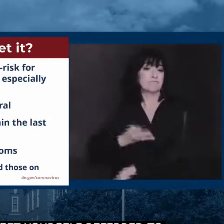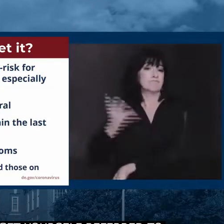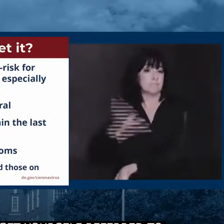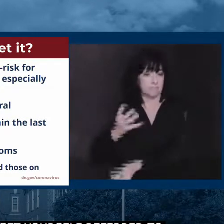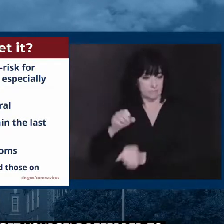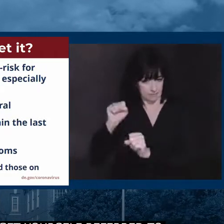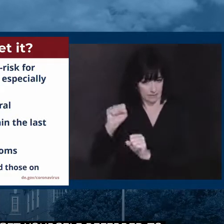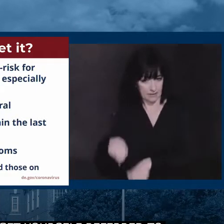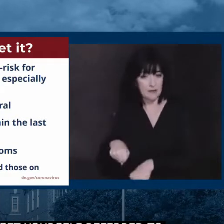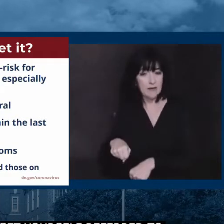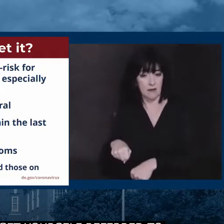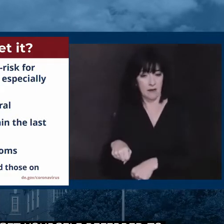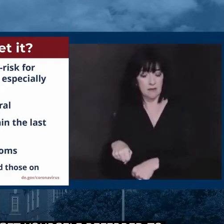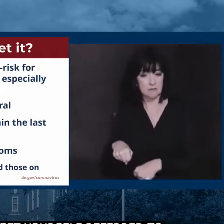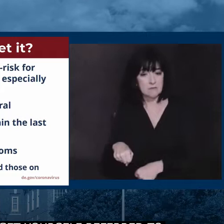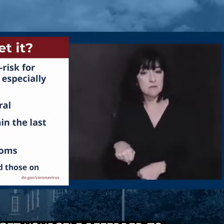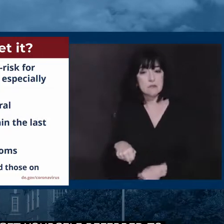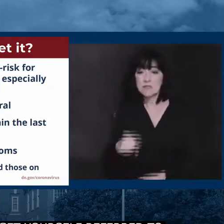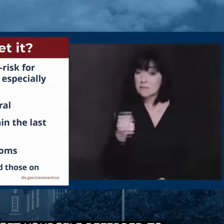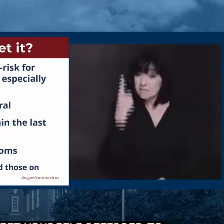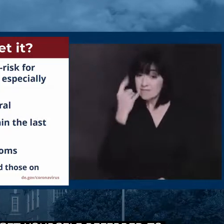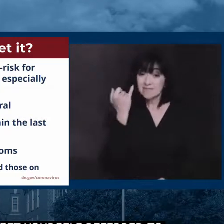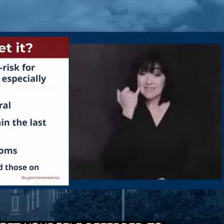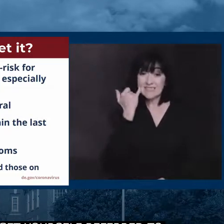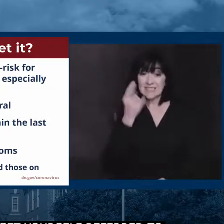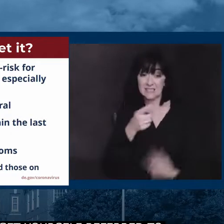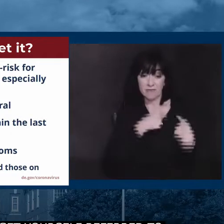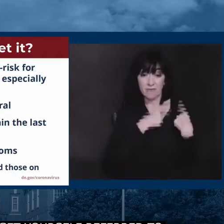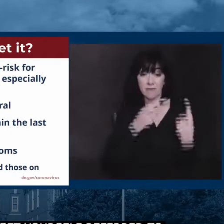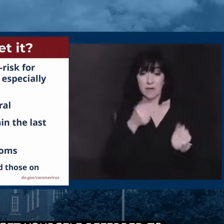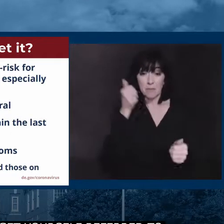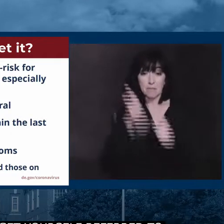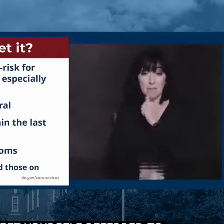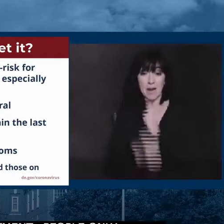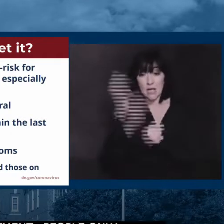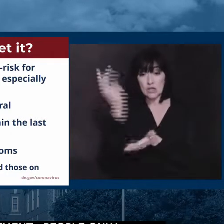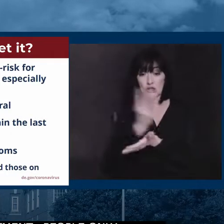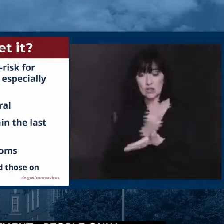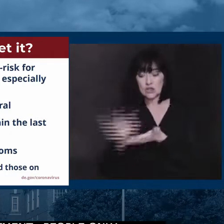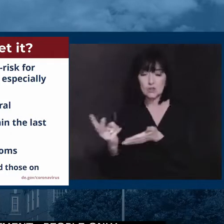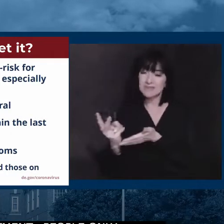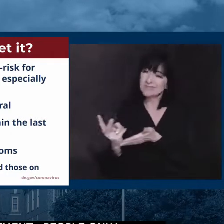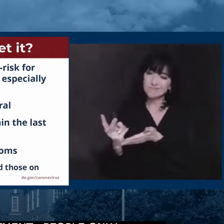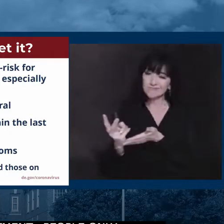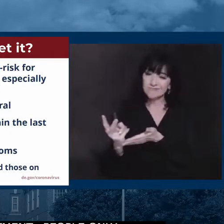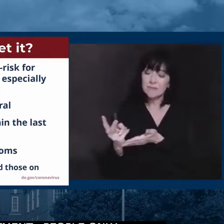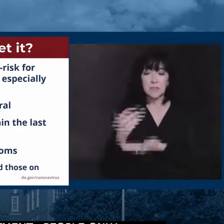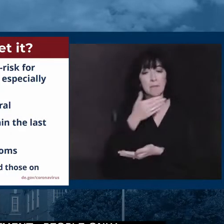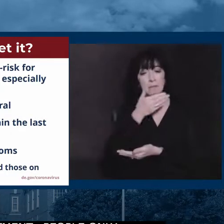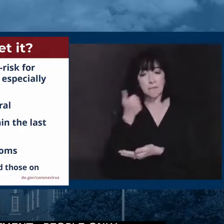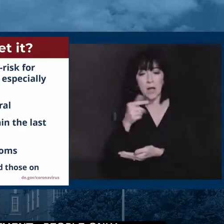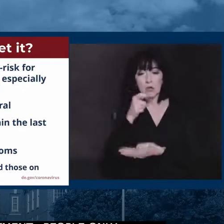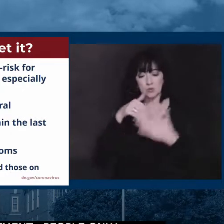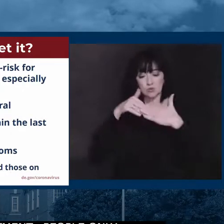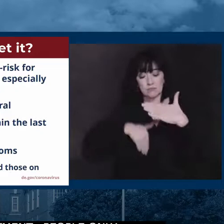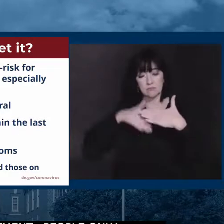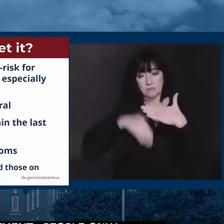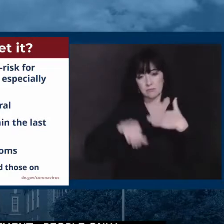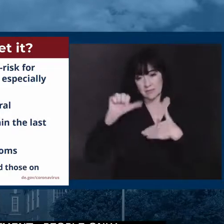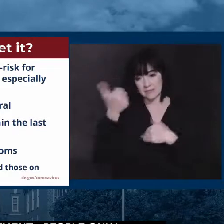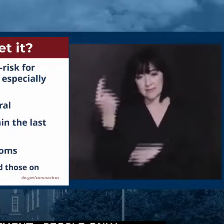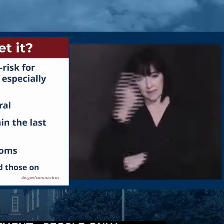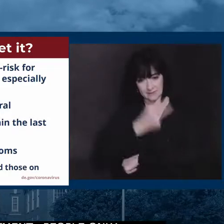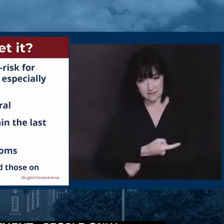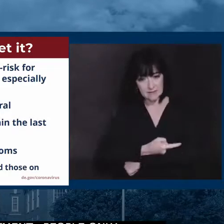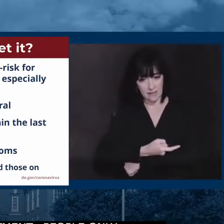within the last 10 days, and also if they have mild to moderate symptoms. So if you are already sick enough to